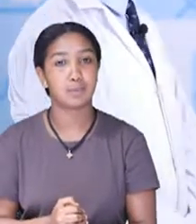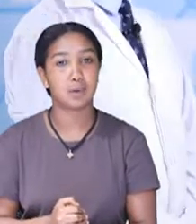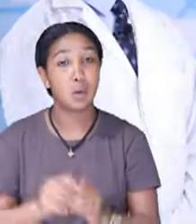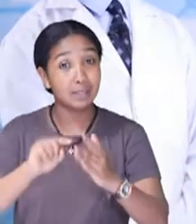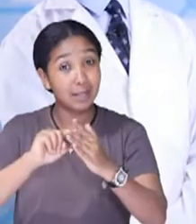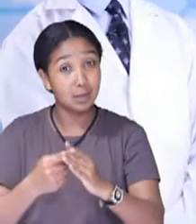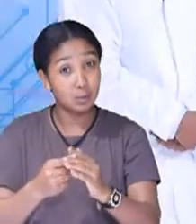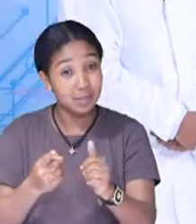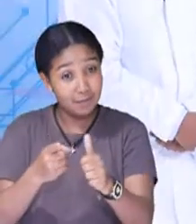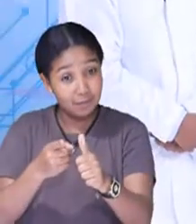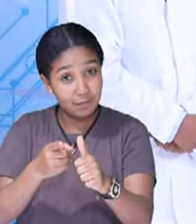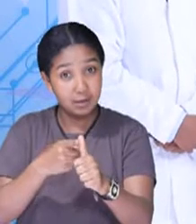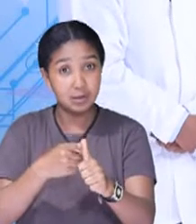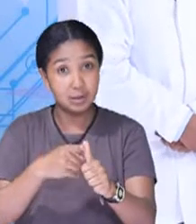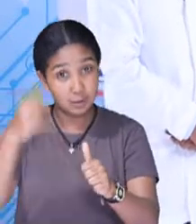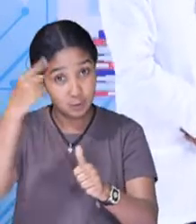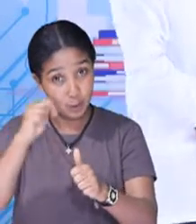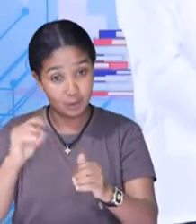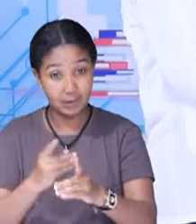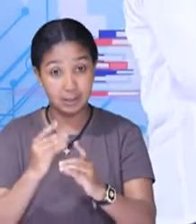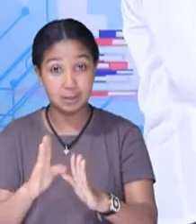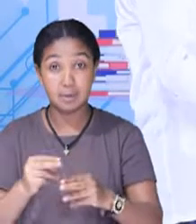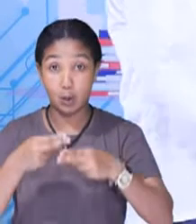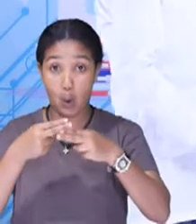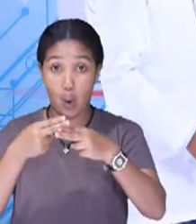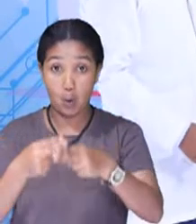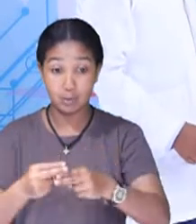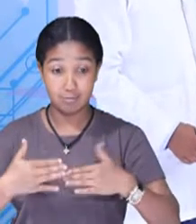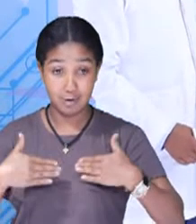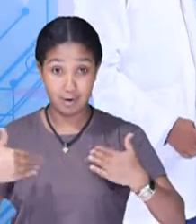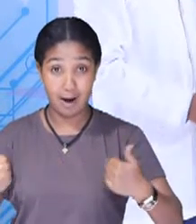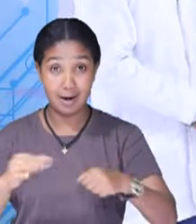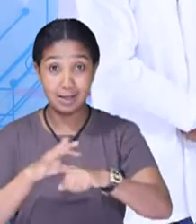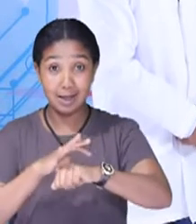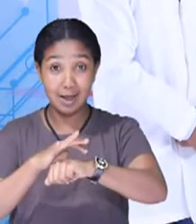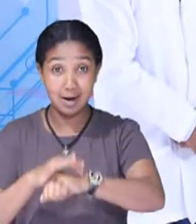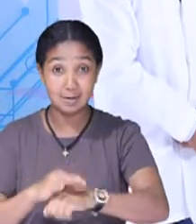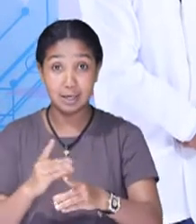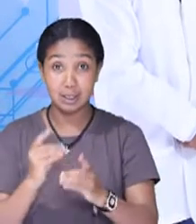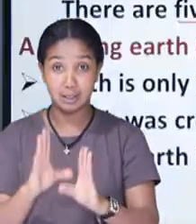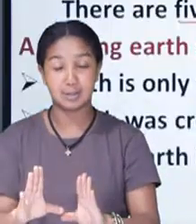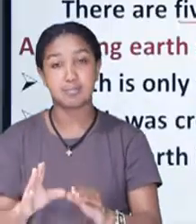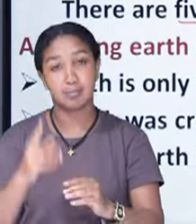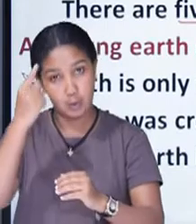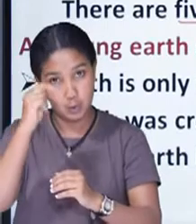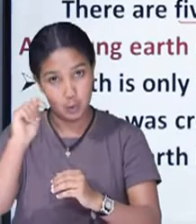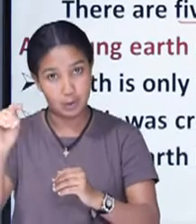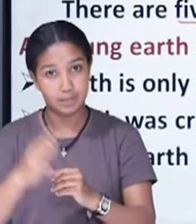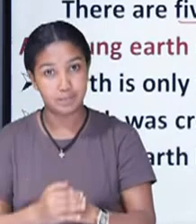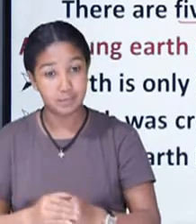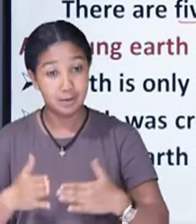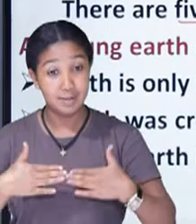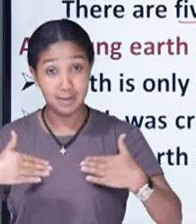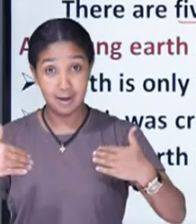you start with the first theory of creationism, it's called young Earth creationism theory. The